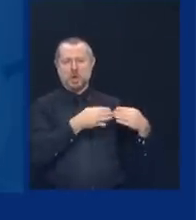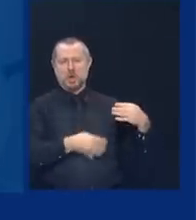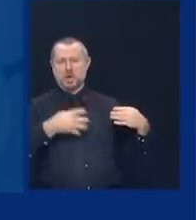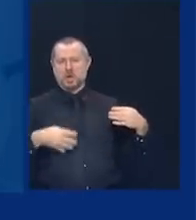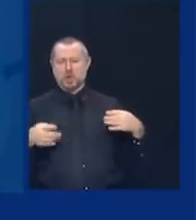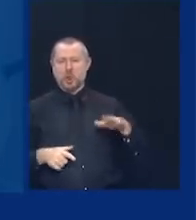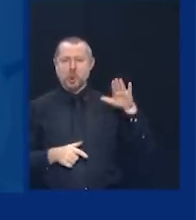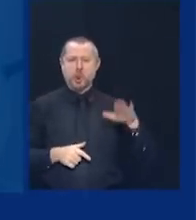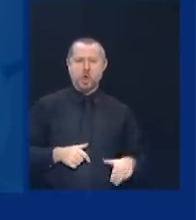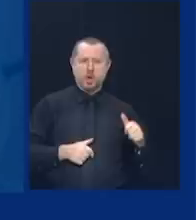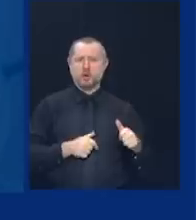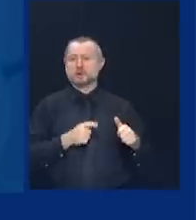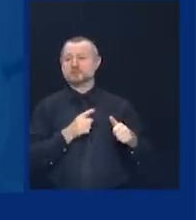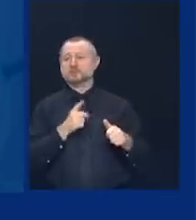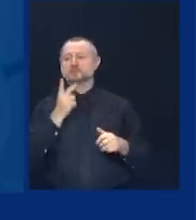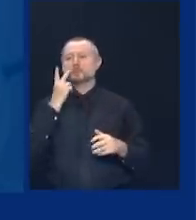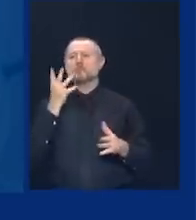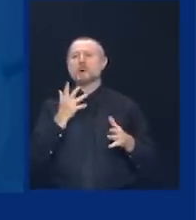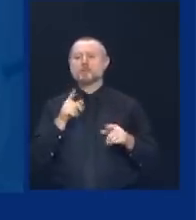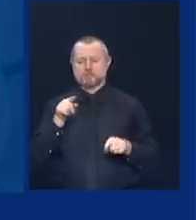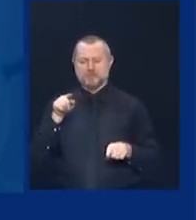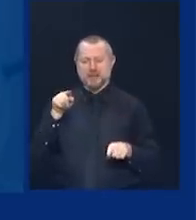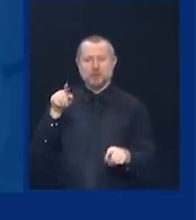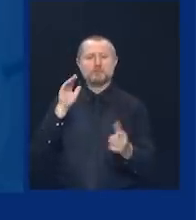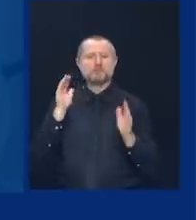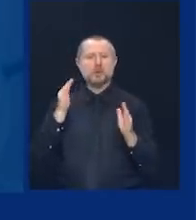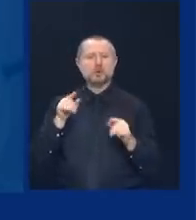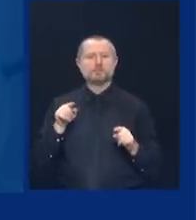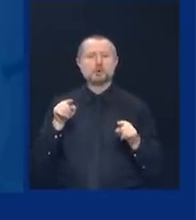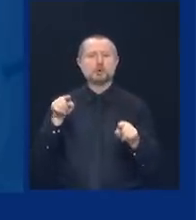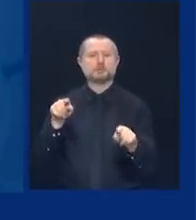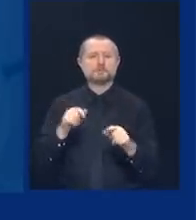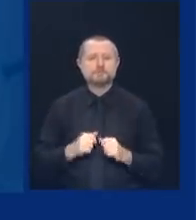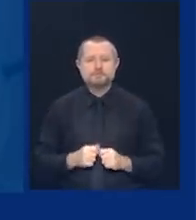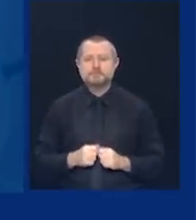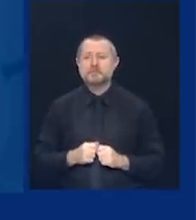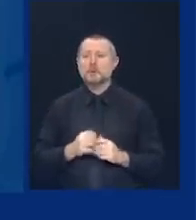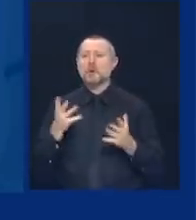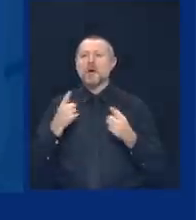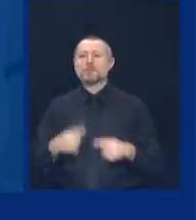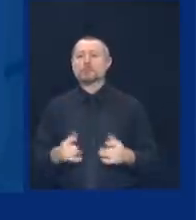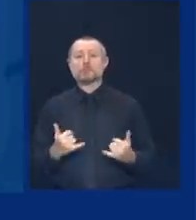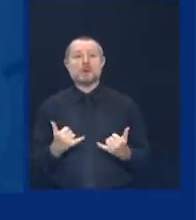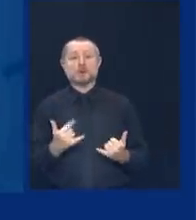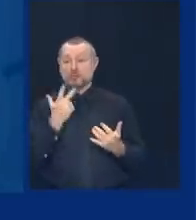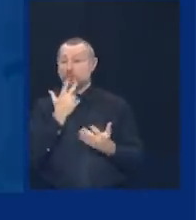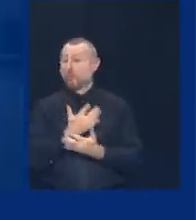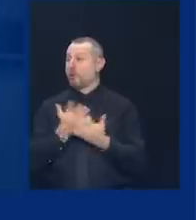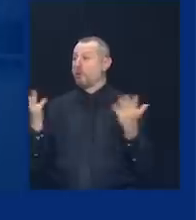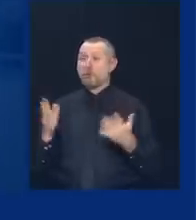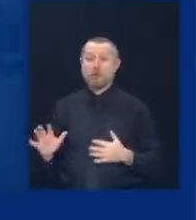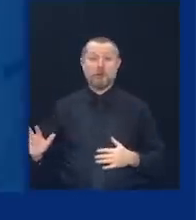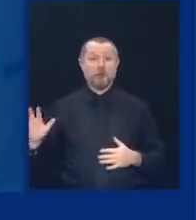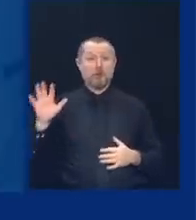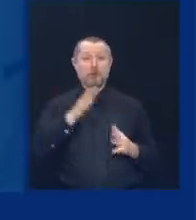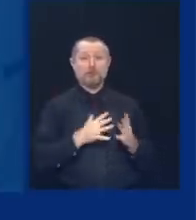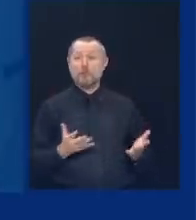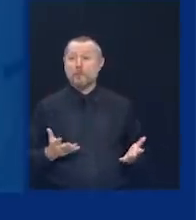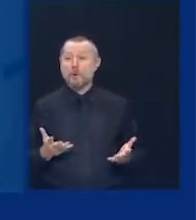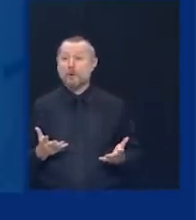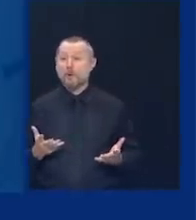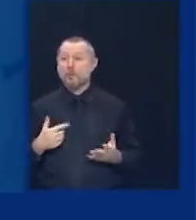What is the parallel between what happened in the country and what's happening in the